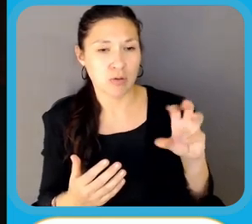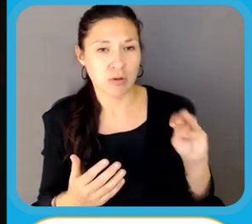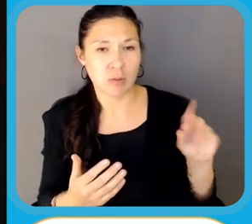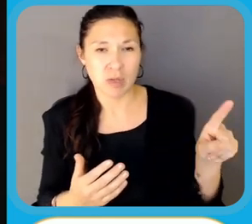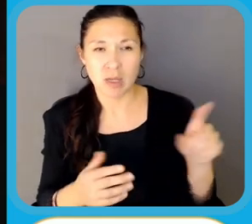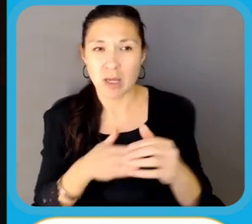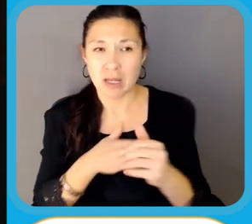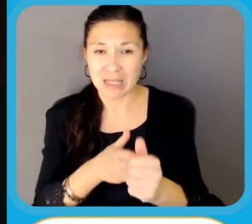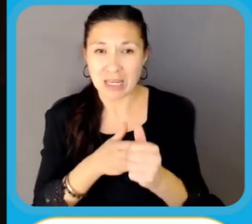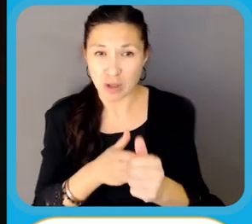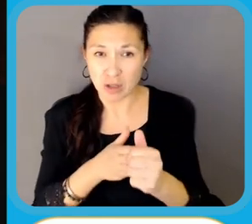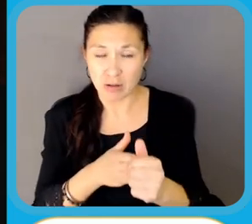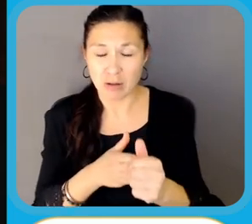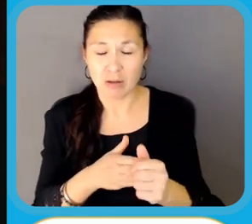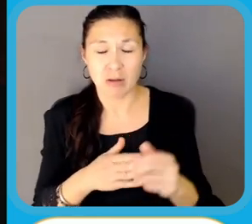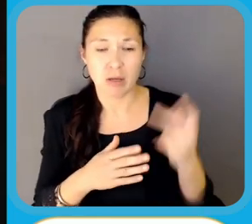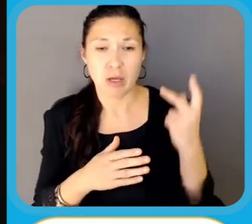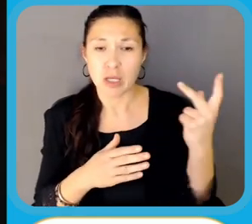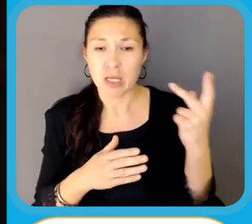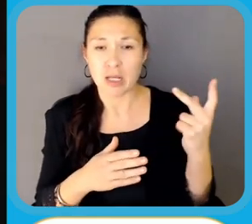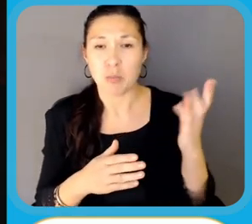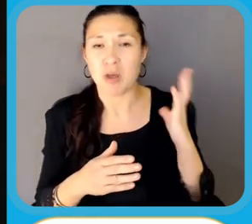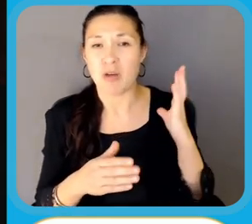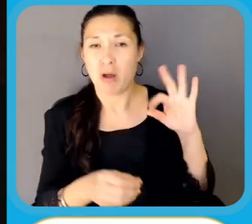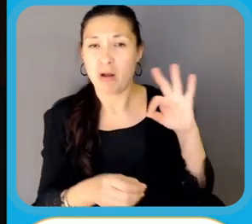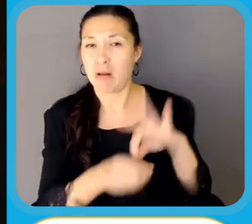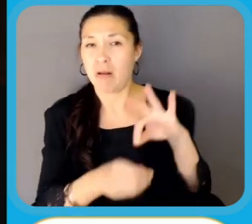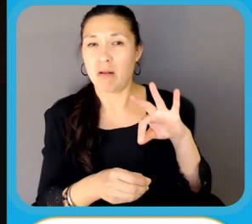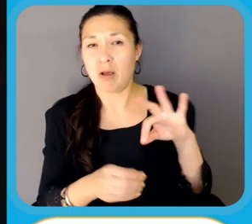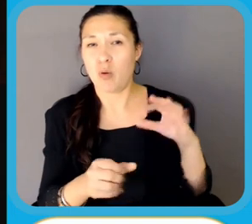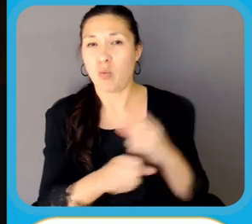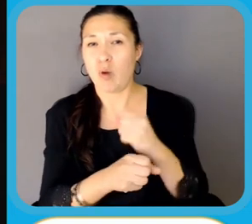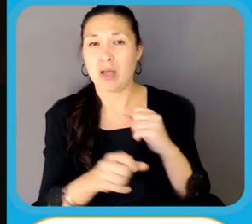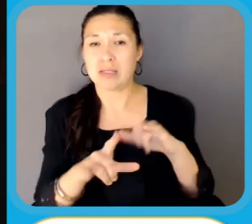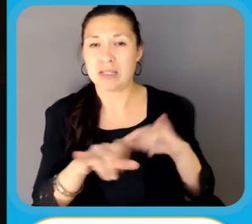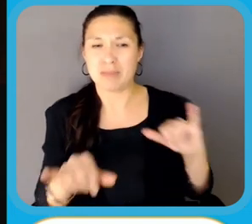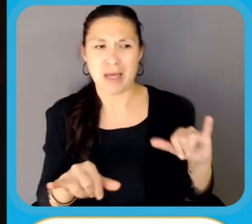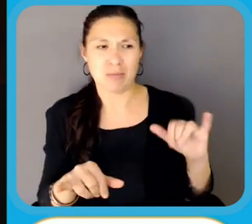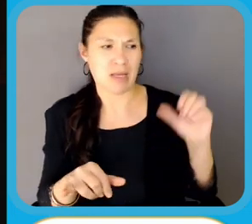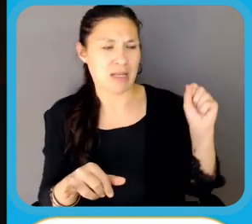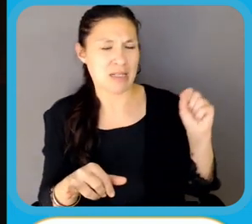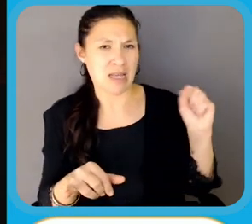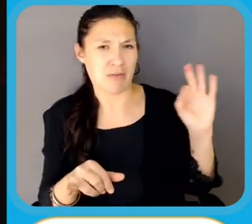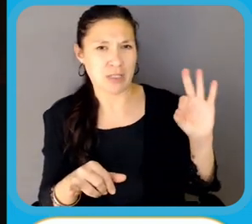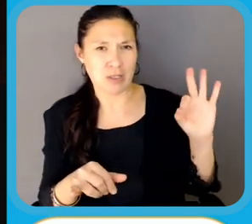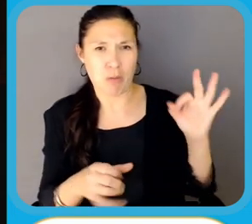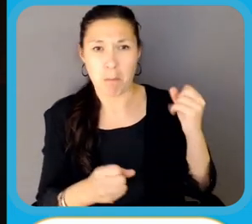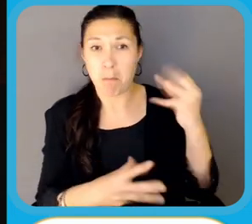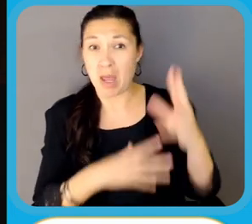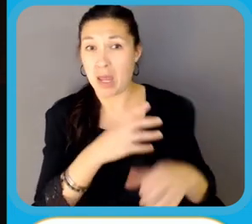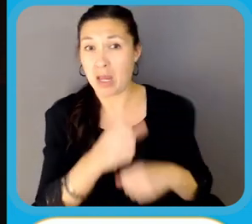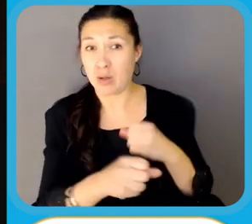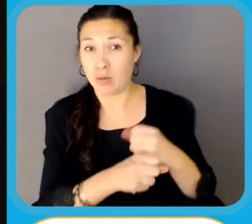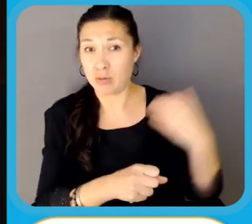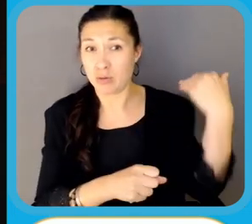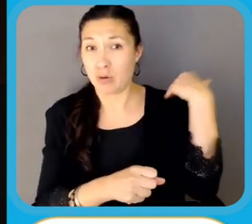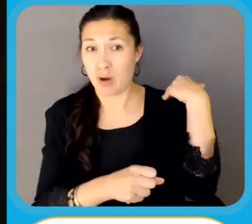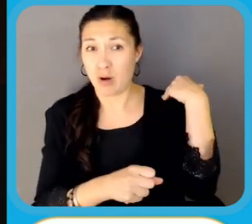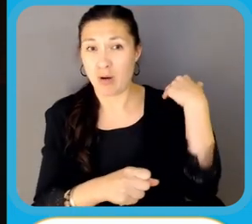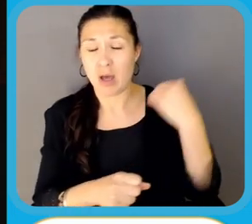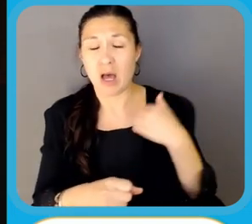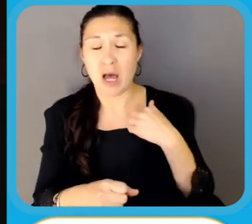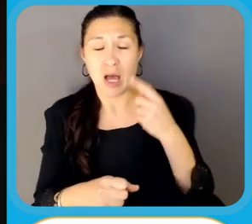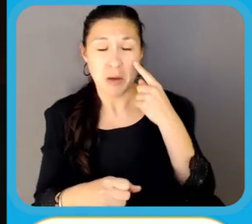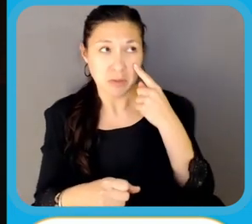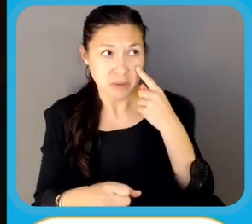I go back to being elected at the same time in San Francisco many, many years ago. And I'll tell you, I've seen firsthand what a